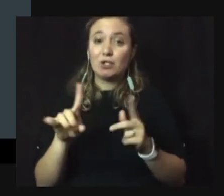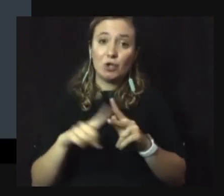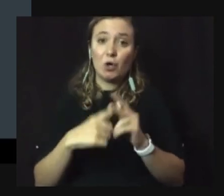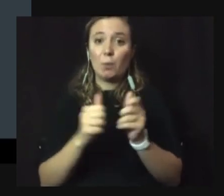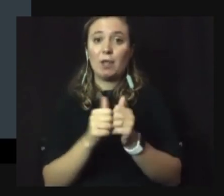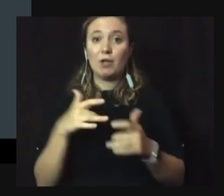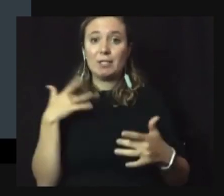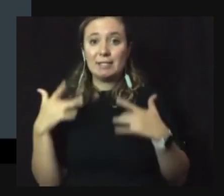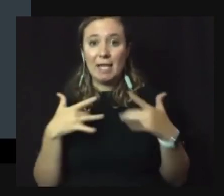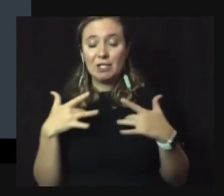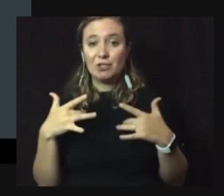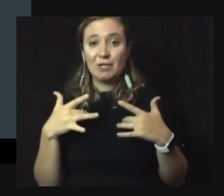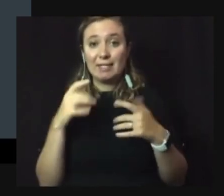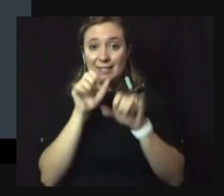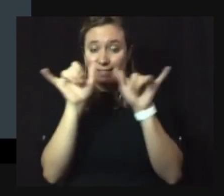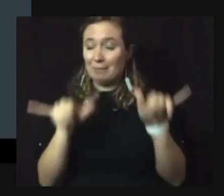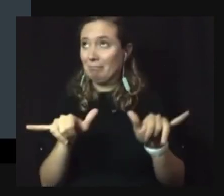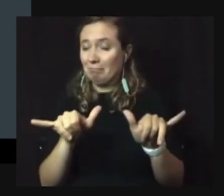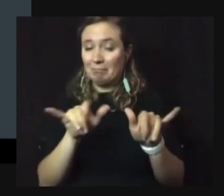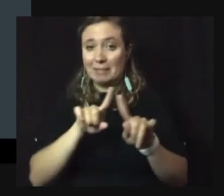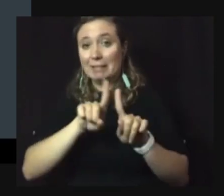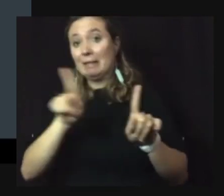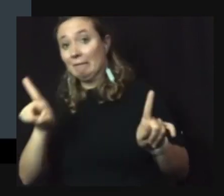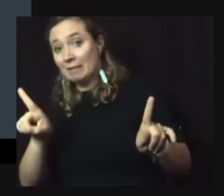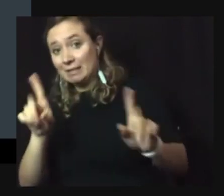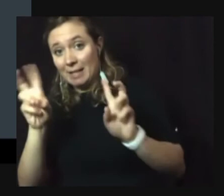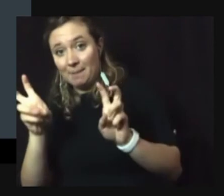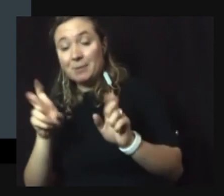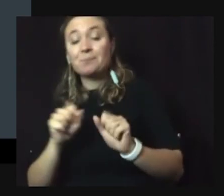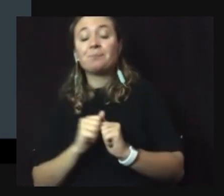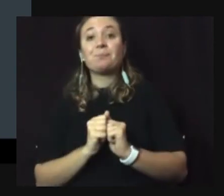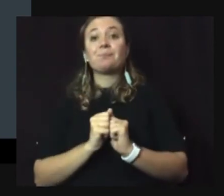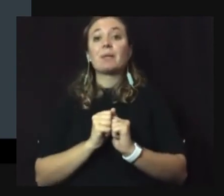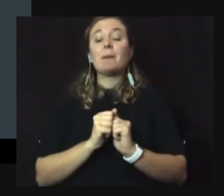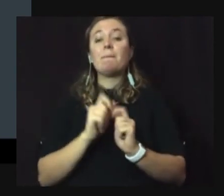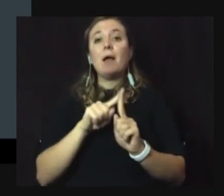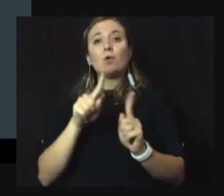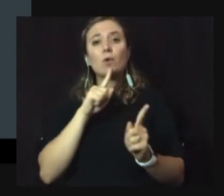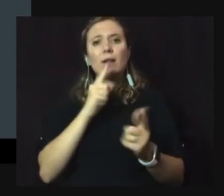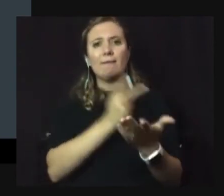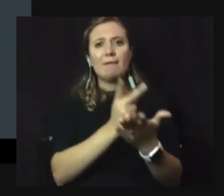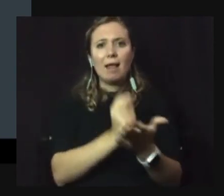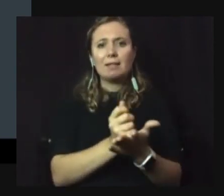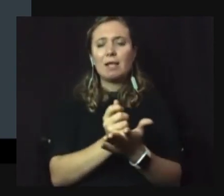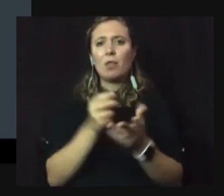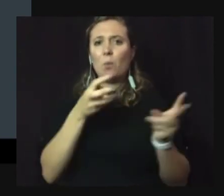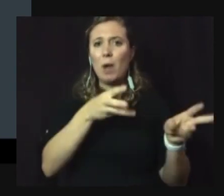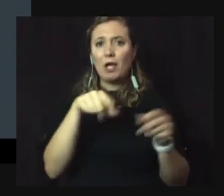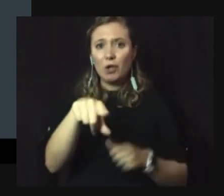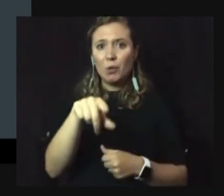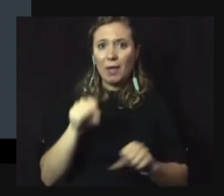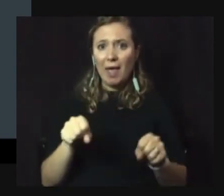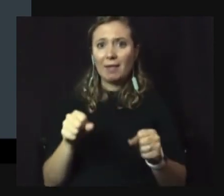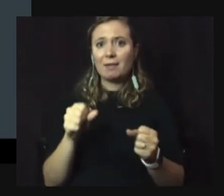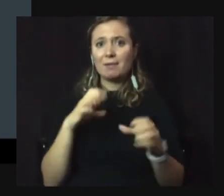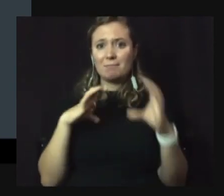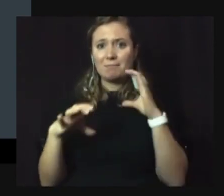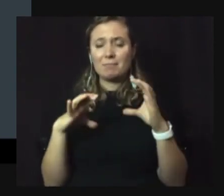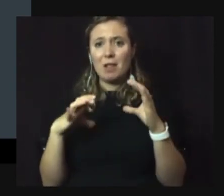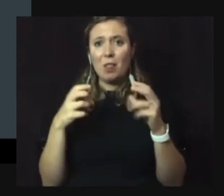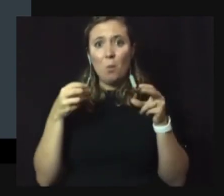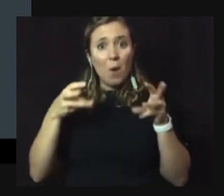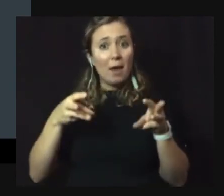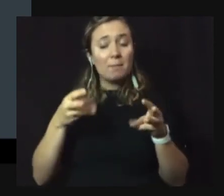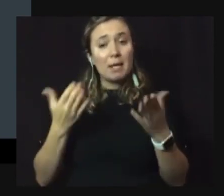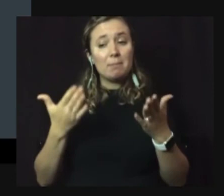Whole nother topic. Validating the ways that you communicate. You might find that the ways that you have been